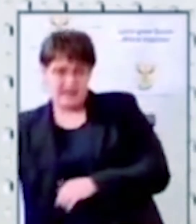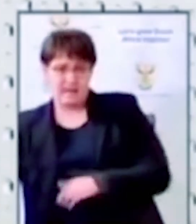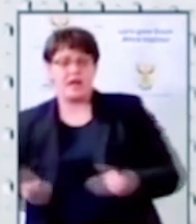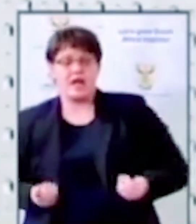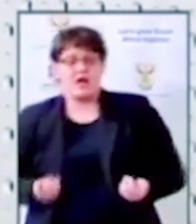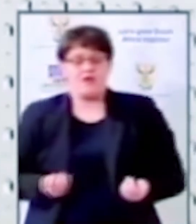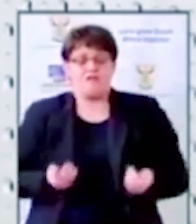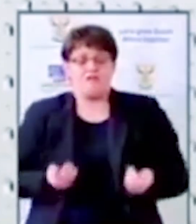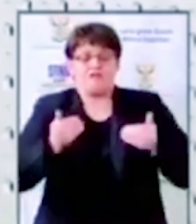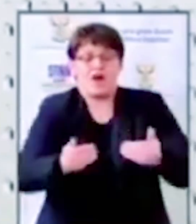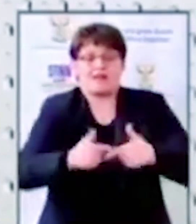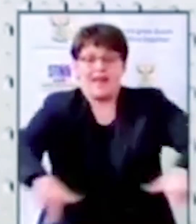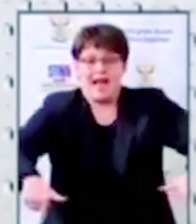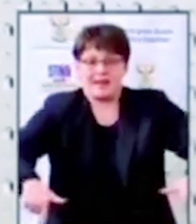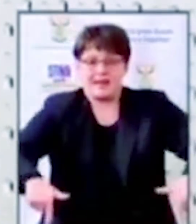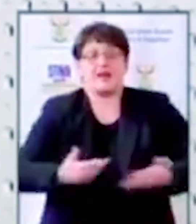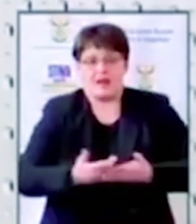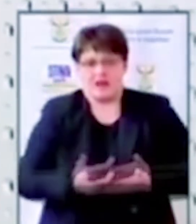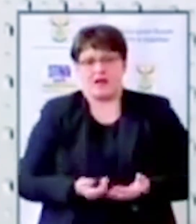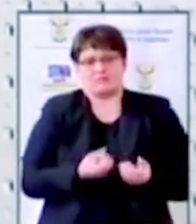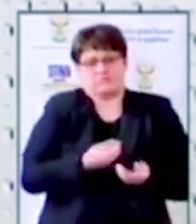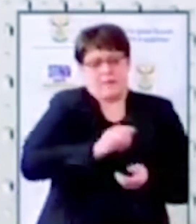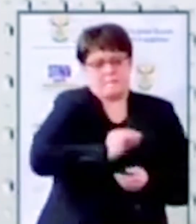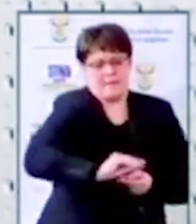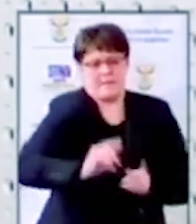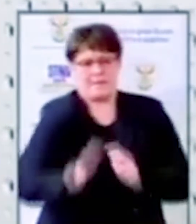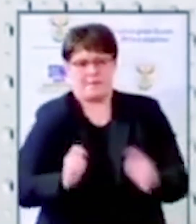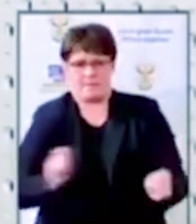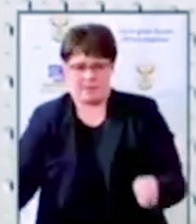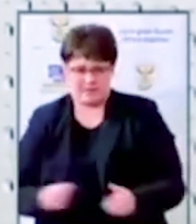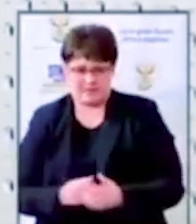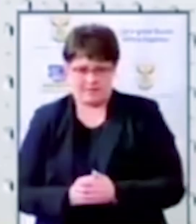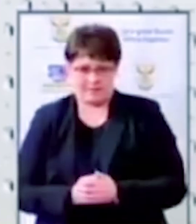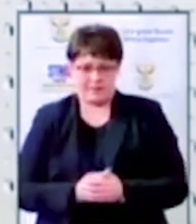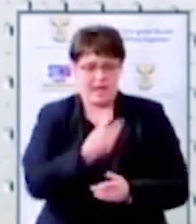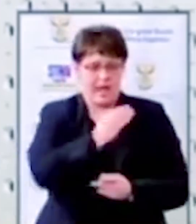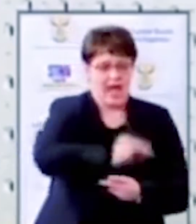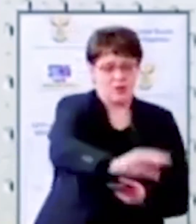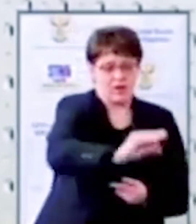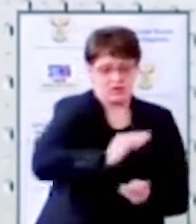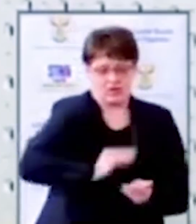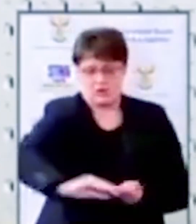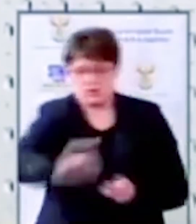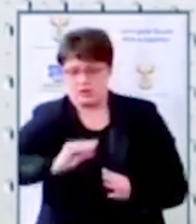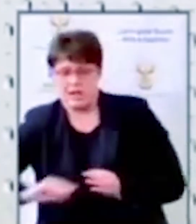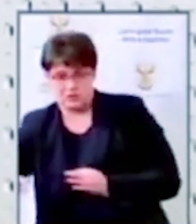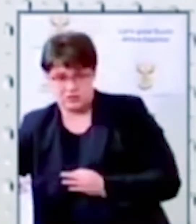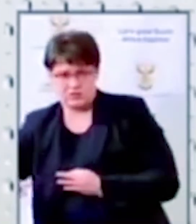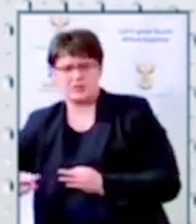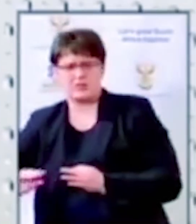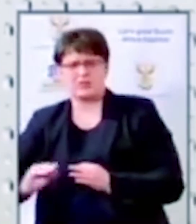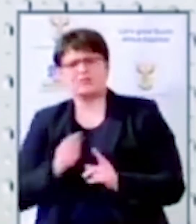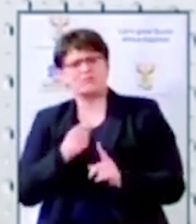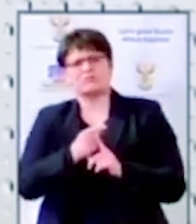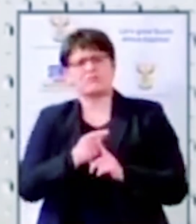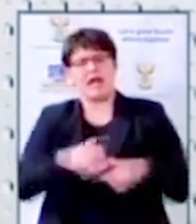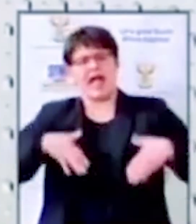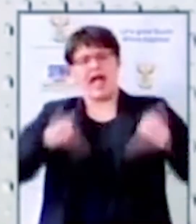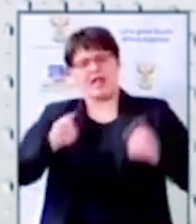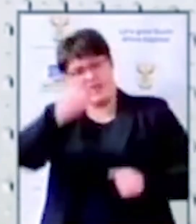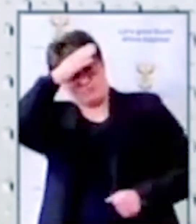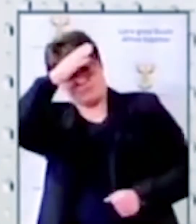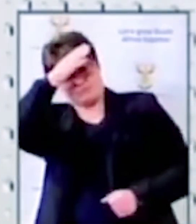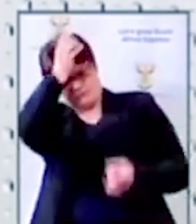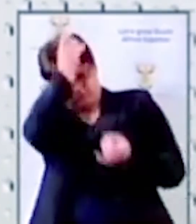line of our response to the pandemic. Allocations have been informed by health experts who have